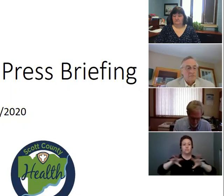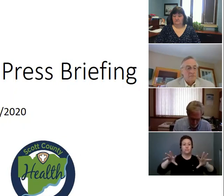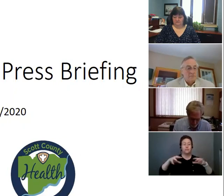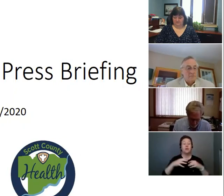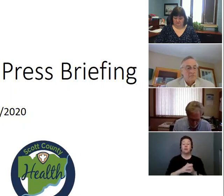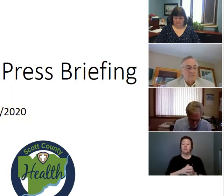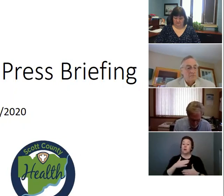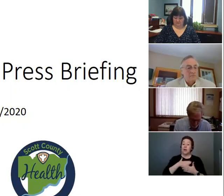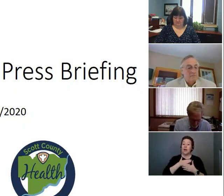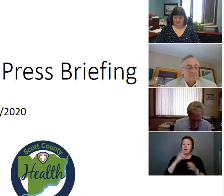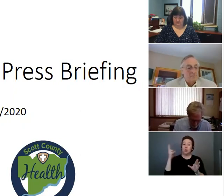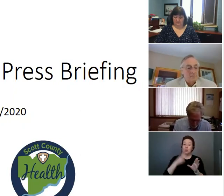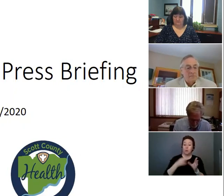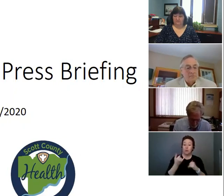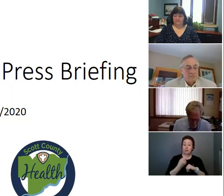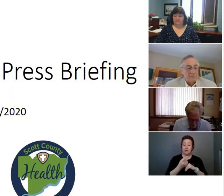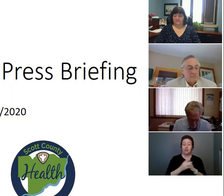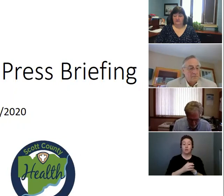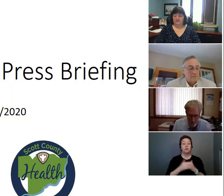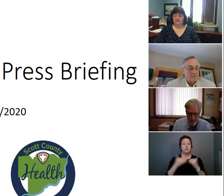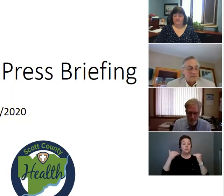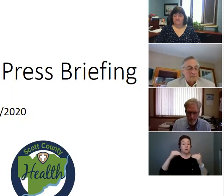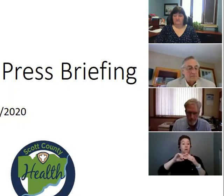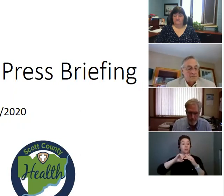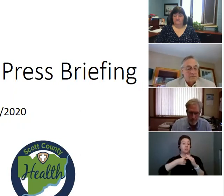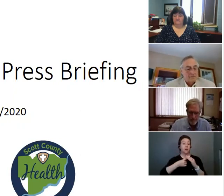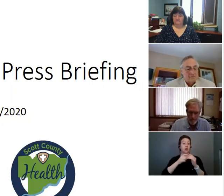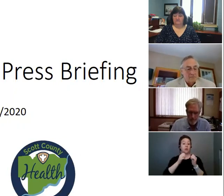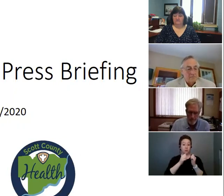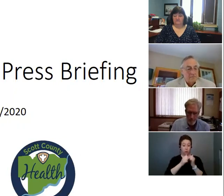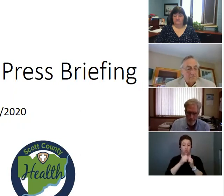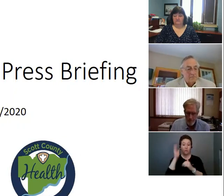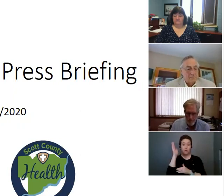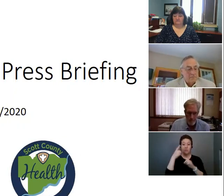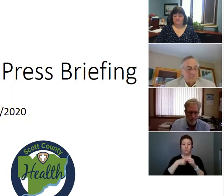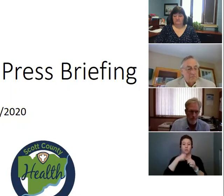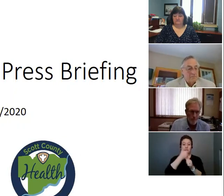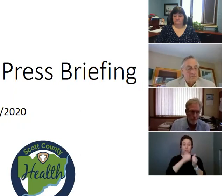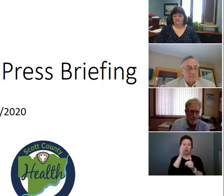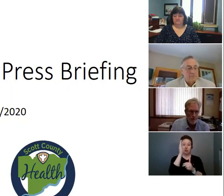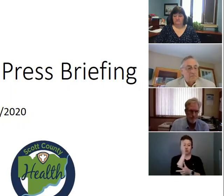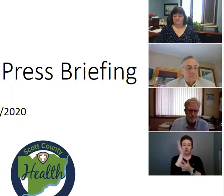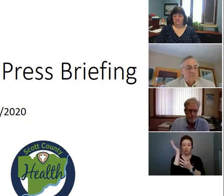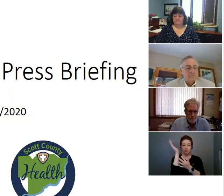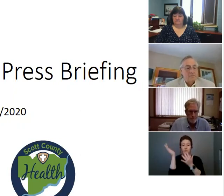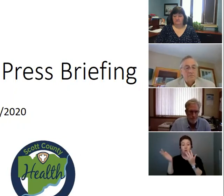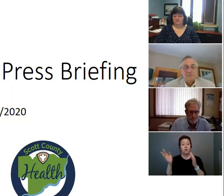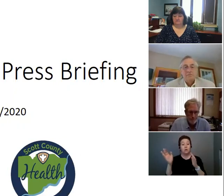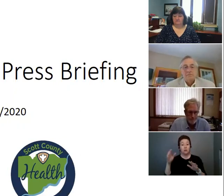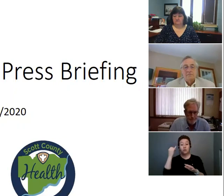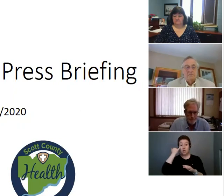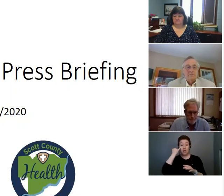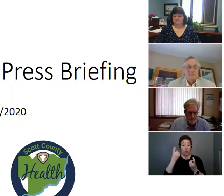grateful that they're joining us today. We'll go ahead and get started with prepared statements from each of our speakers. Please feel free to type